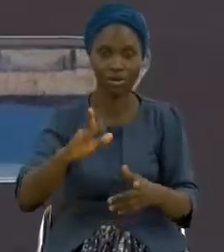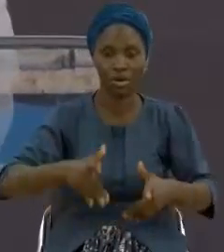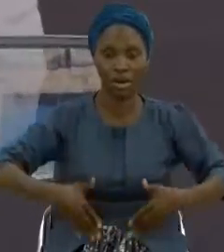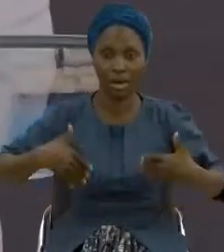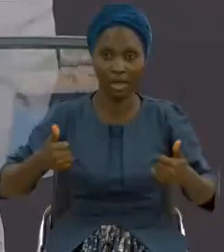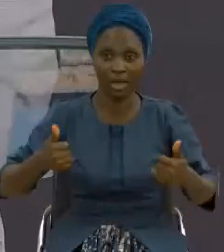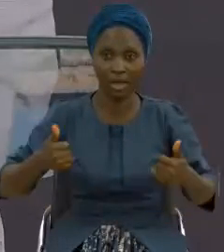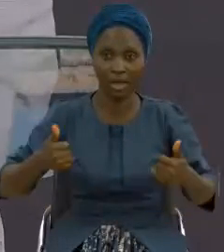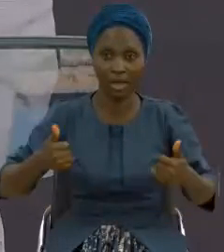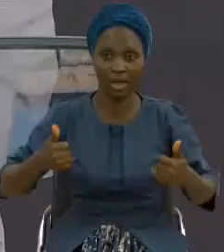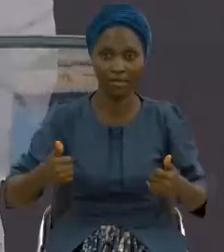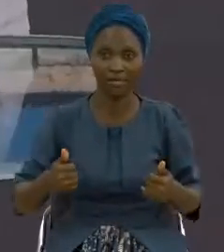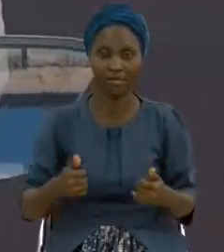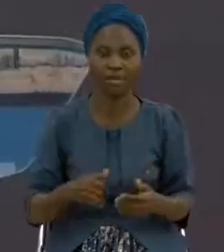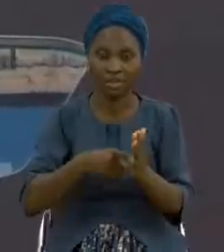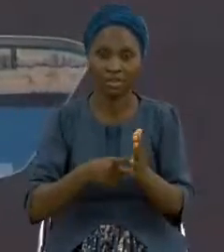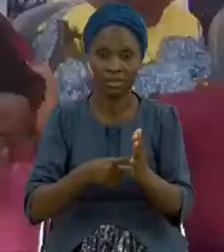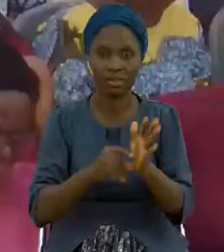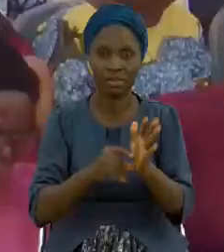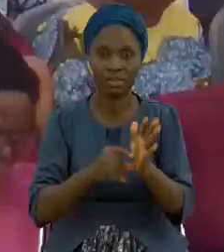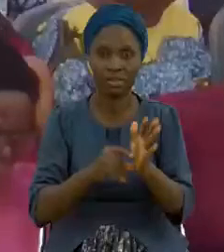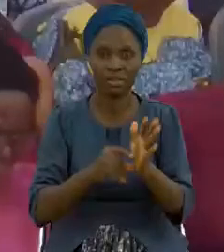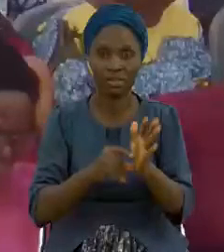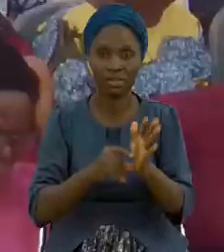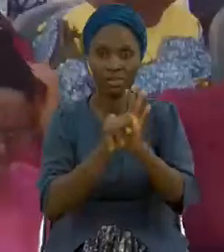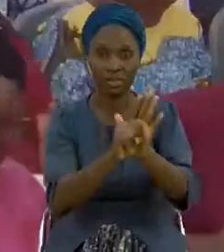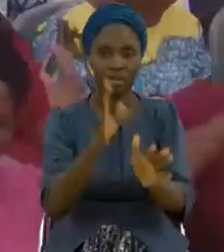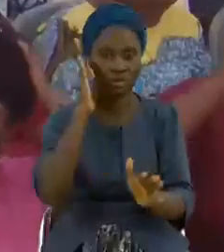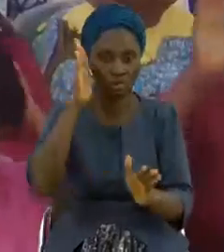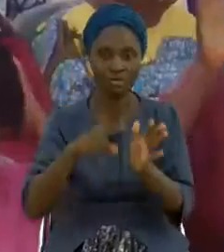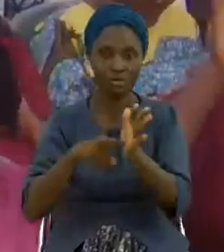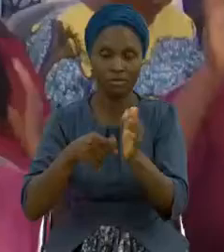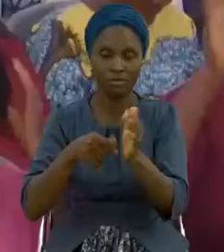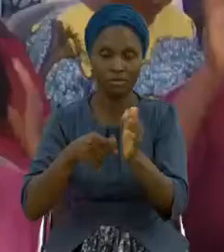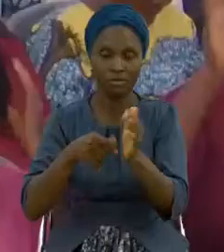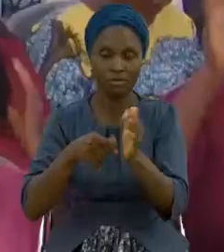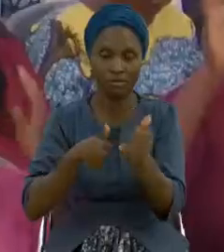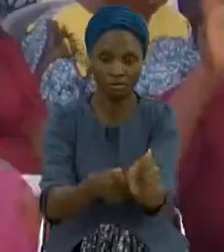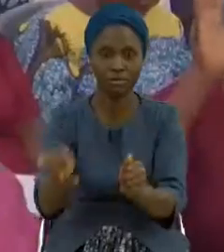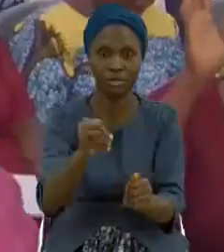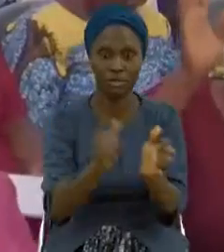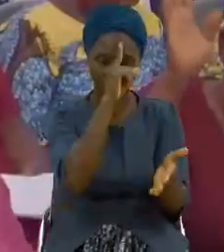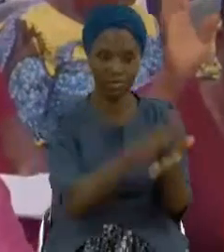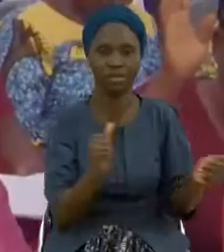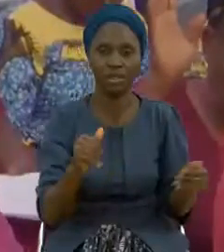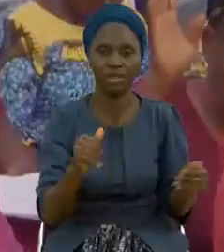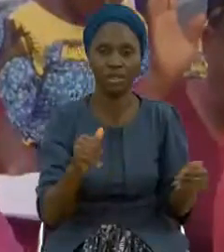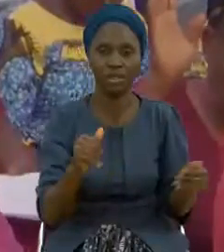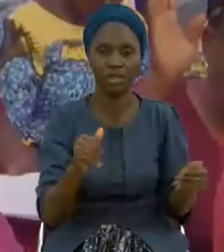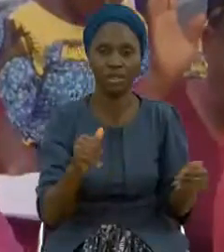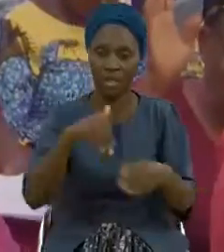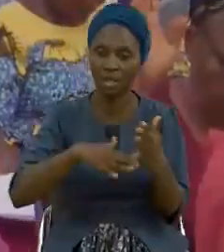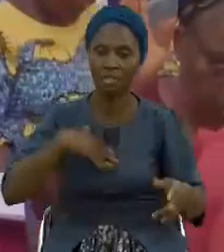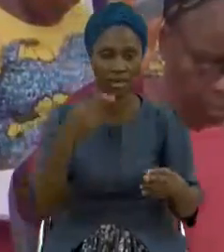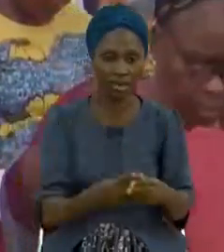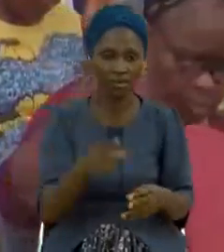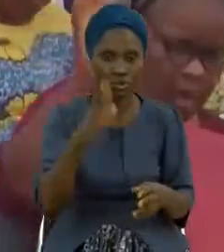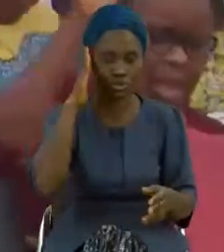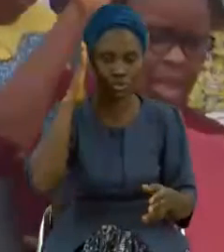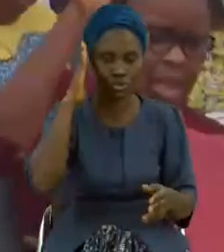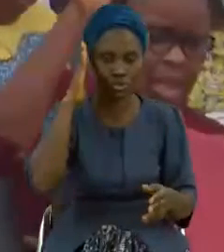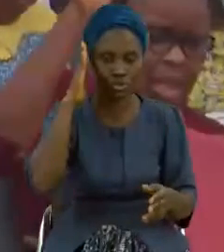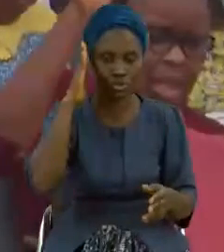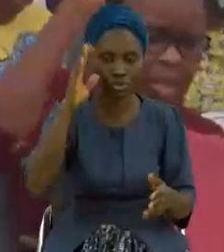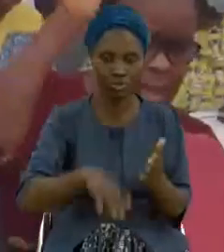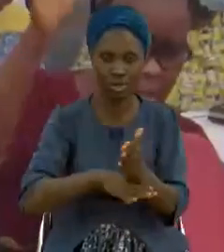name, you will cast out devils. In his name, you speak with